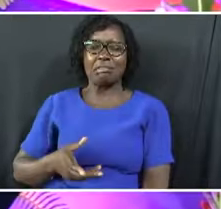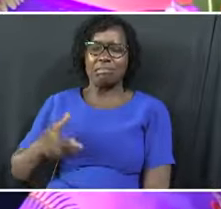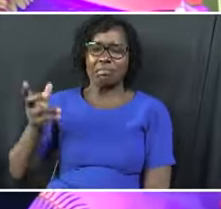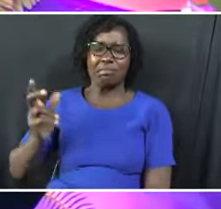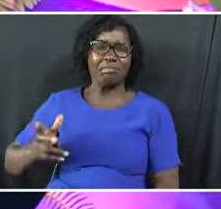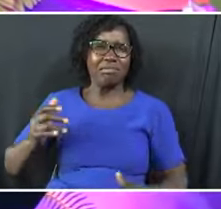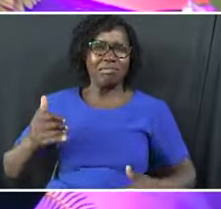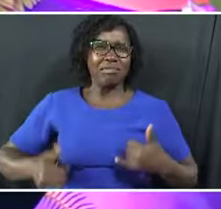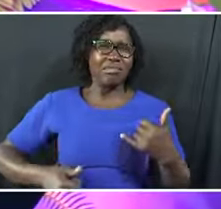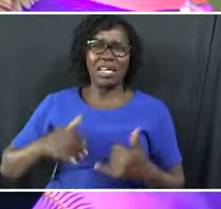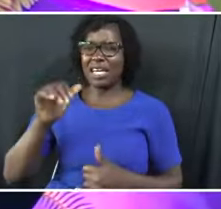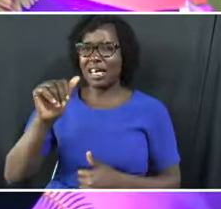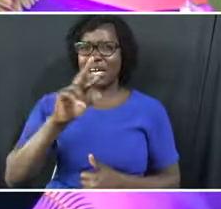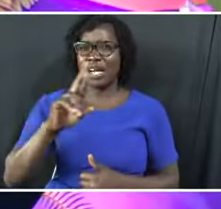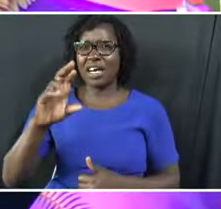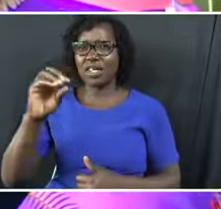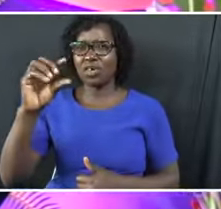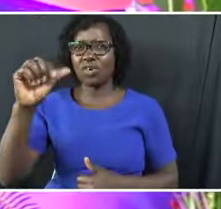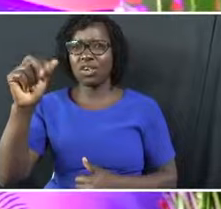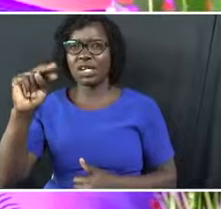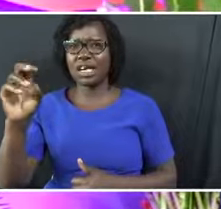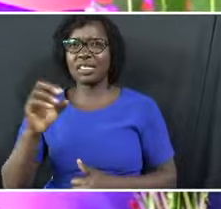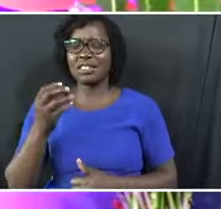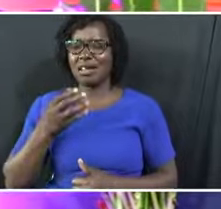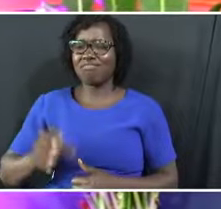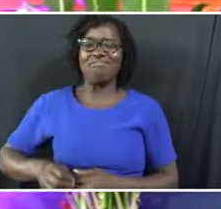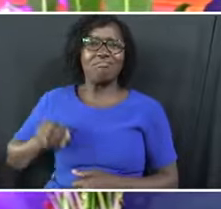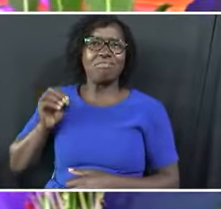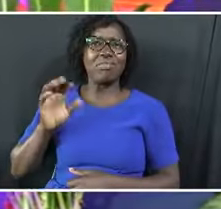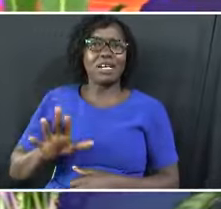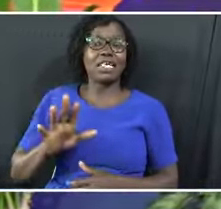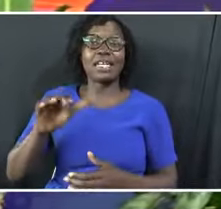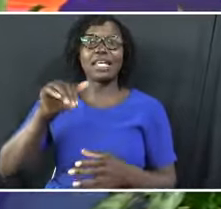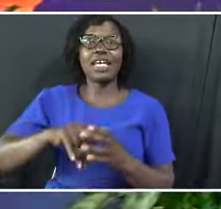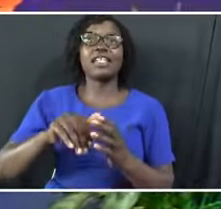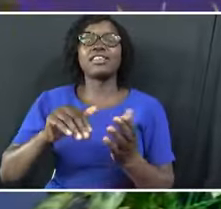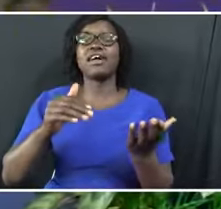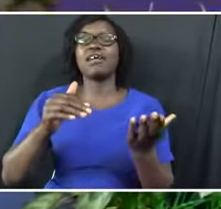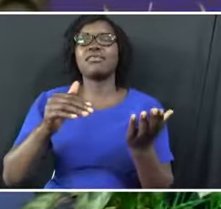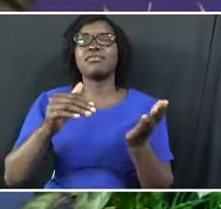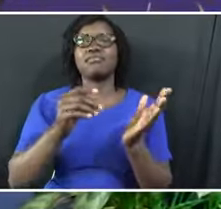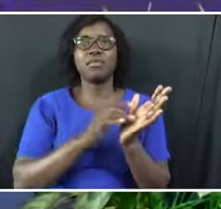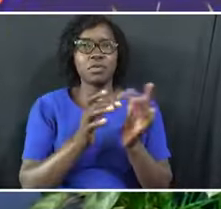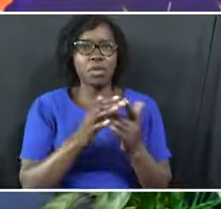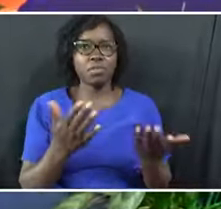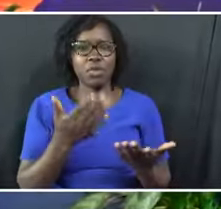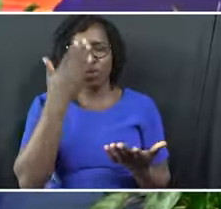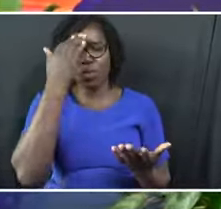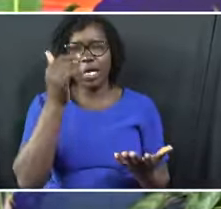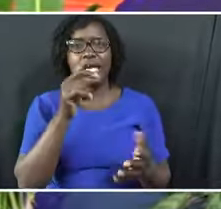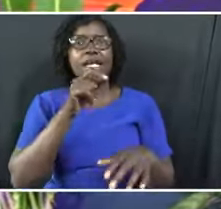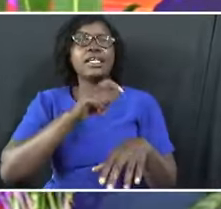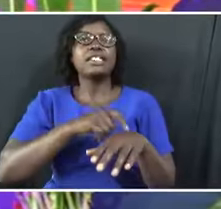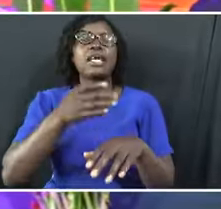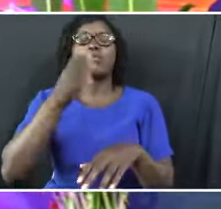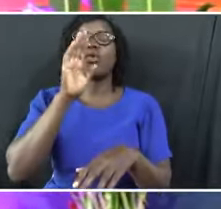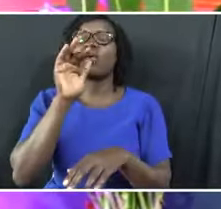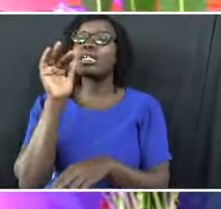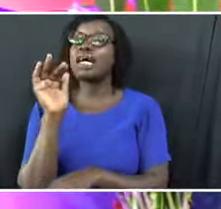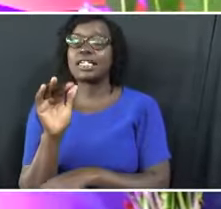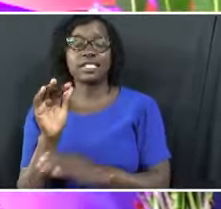ever recorded in the old scriptures. Because when God was asking Cain of